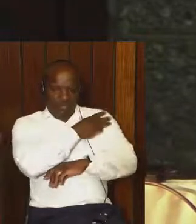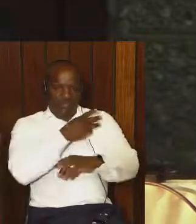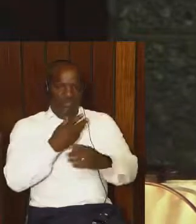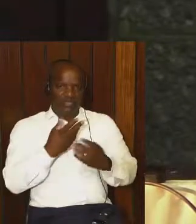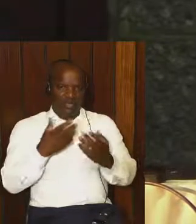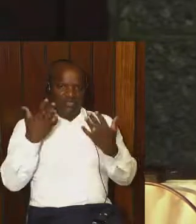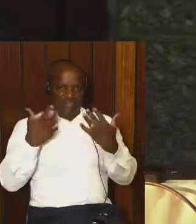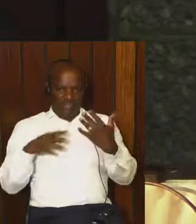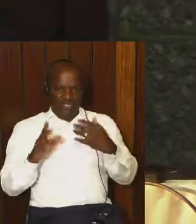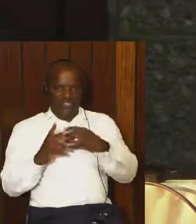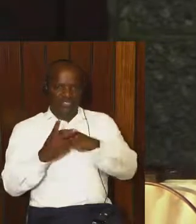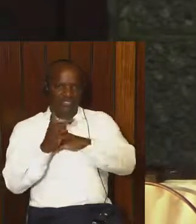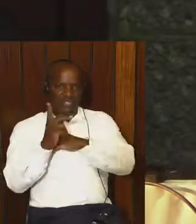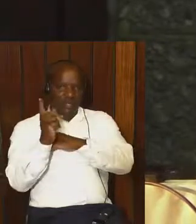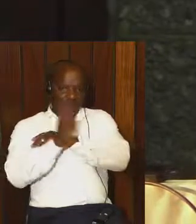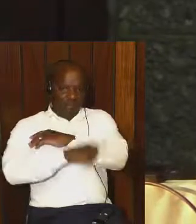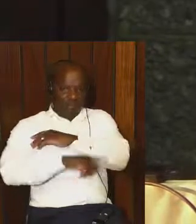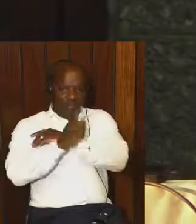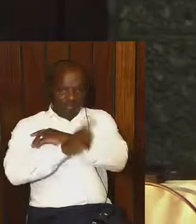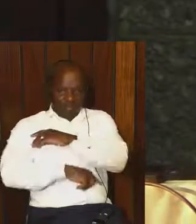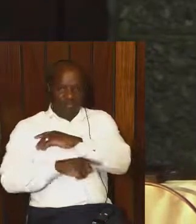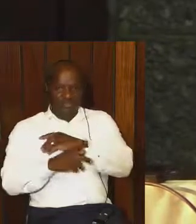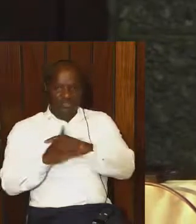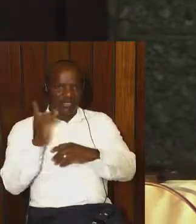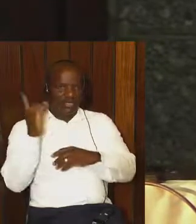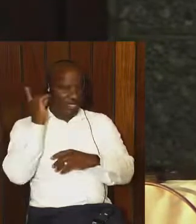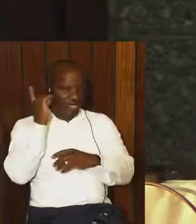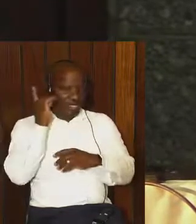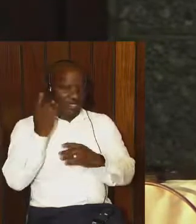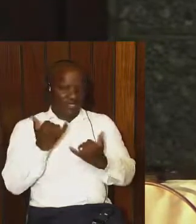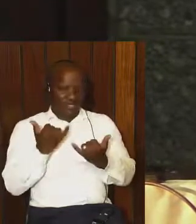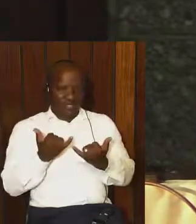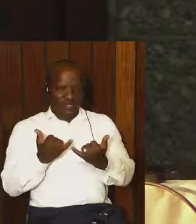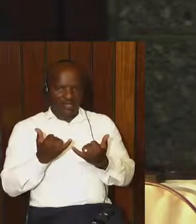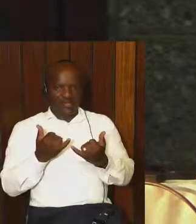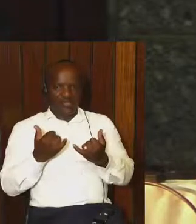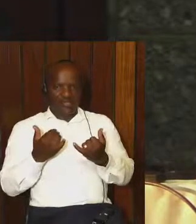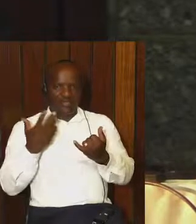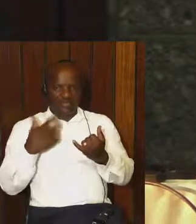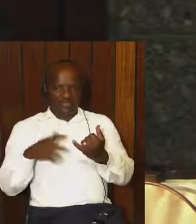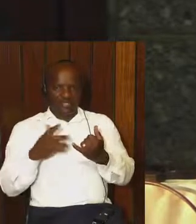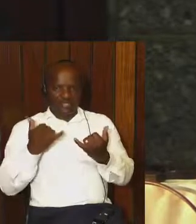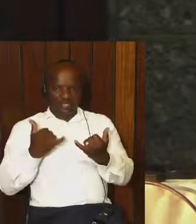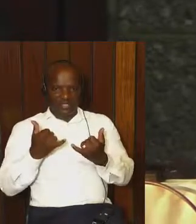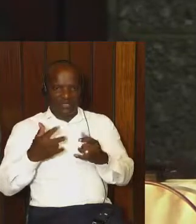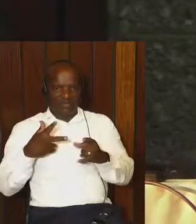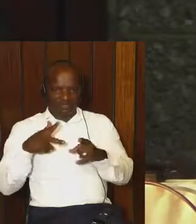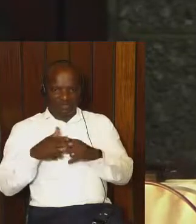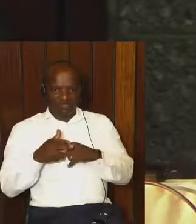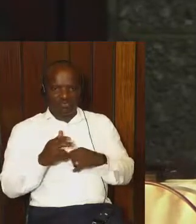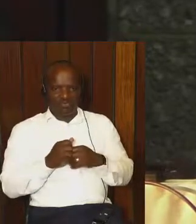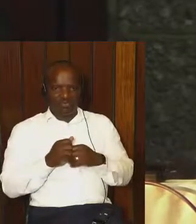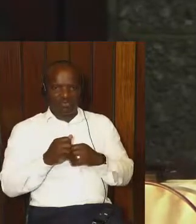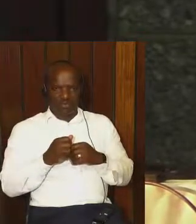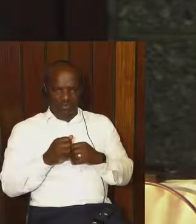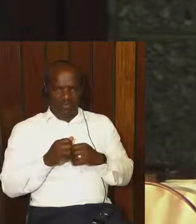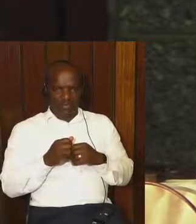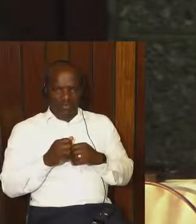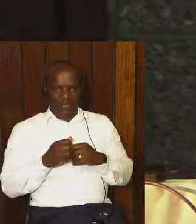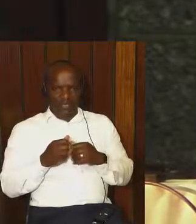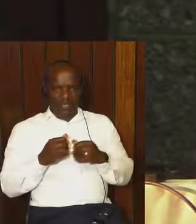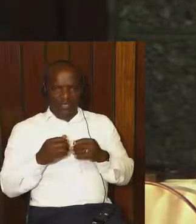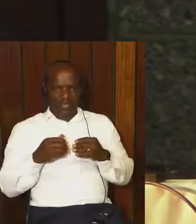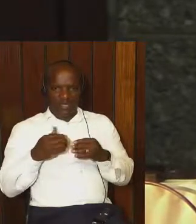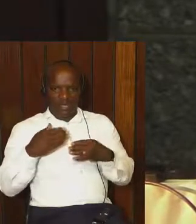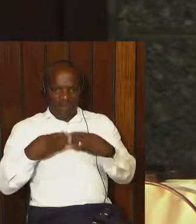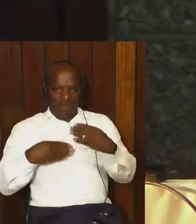hearings have taken place. I think we are at a stage where it is now being concluded. So that process is taking place. Chair, I can